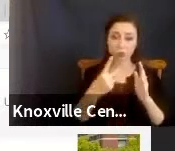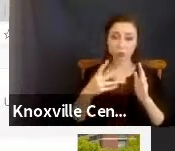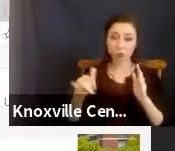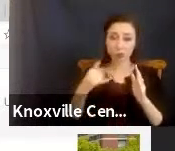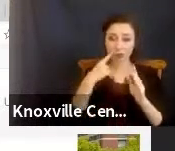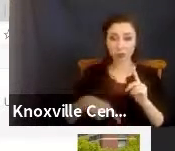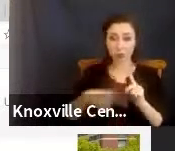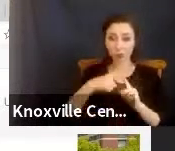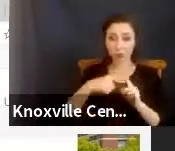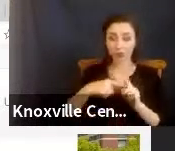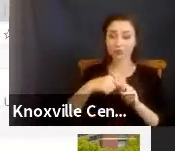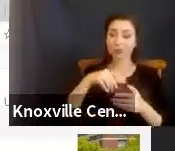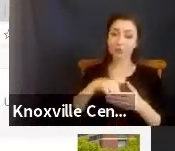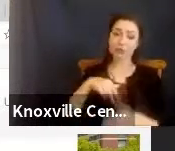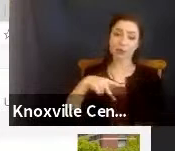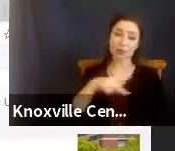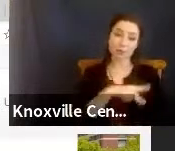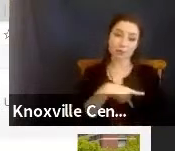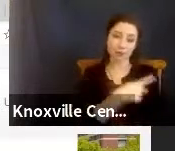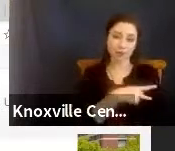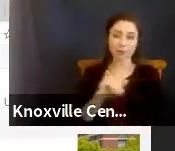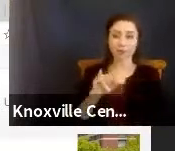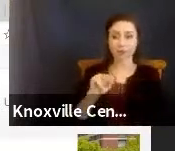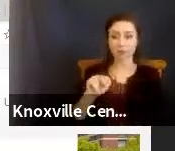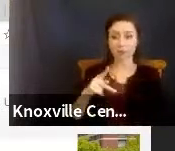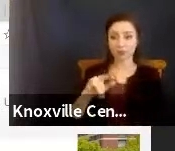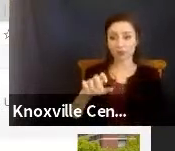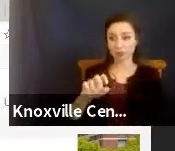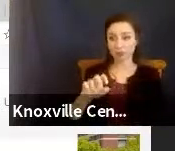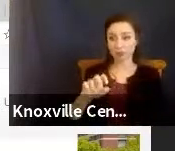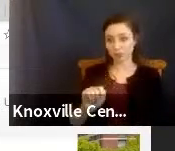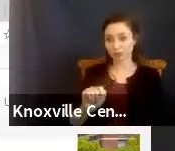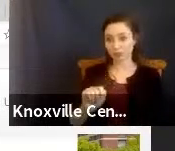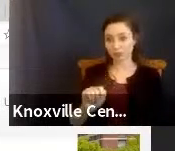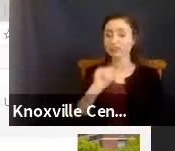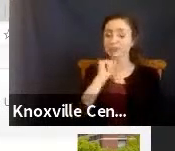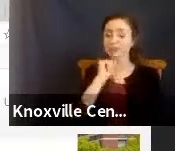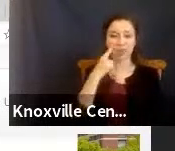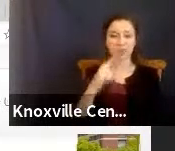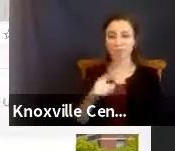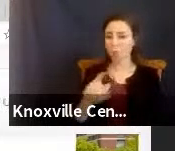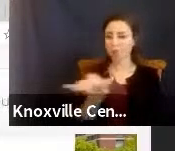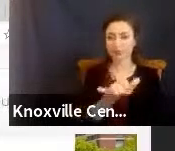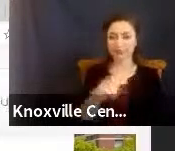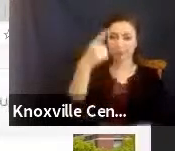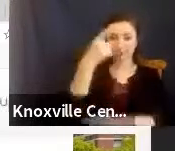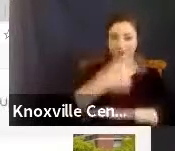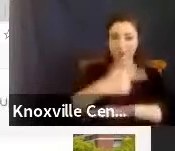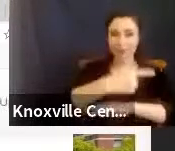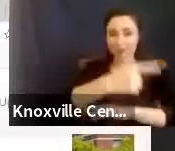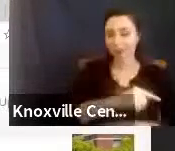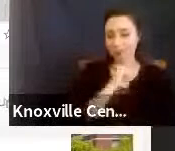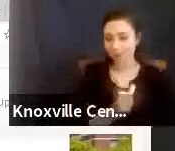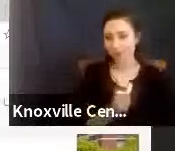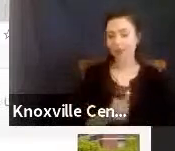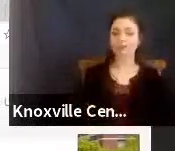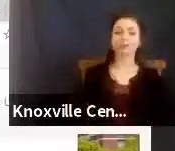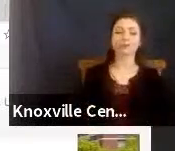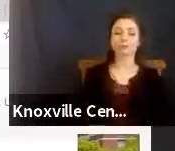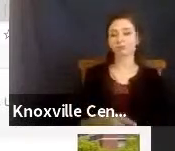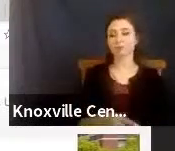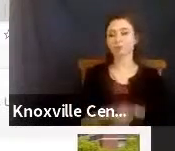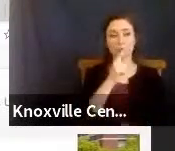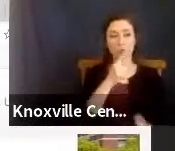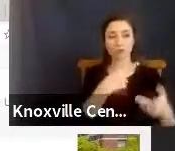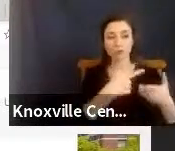inpatients, but they were not on consecutive days. After speaking with our hospital partners, they stated their benchmark should be represented as